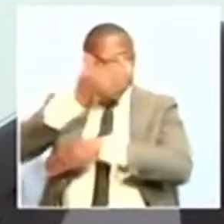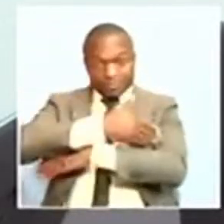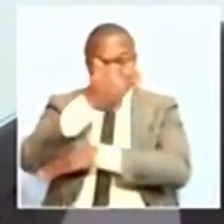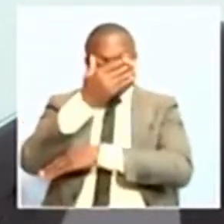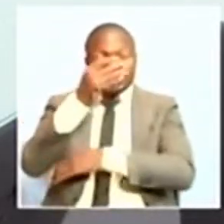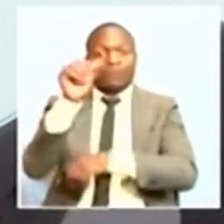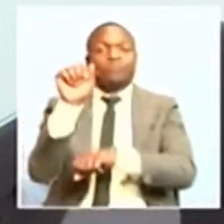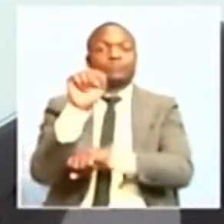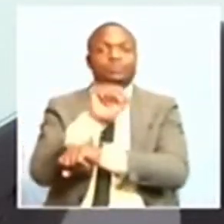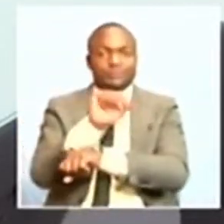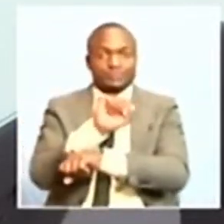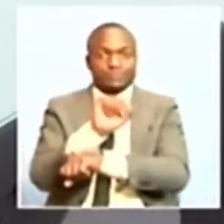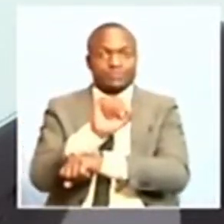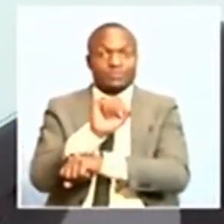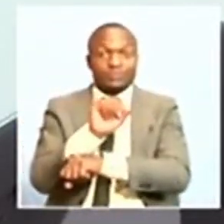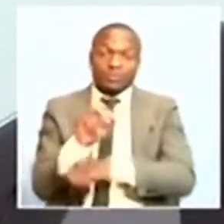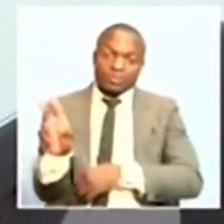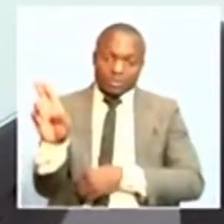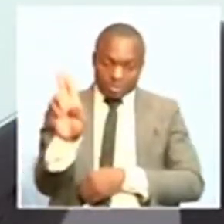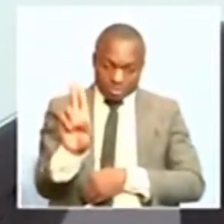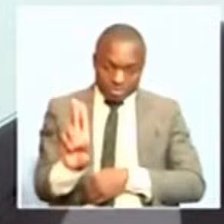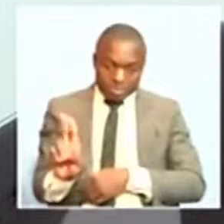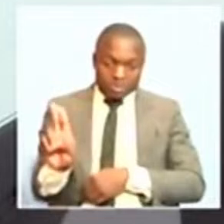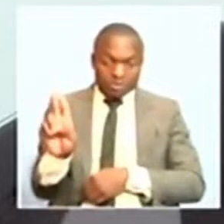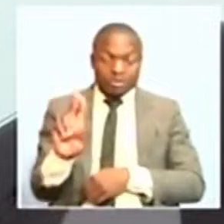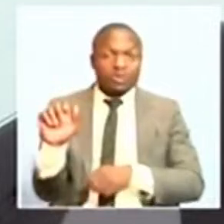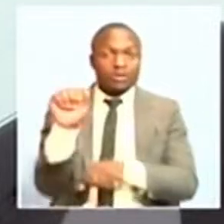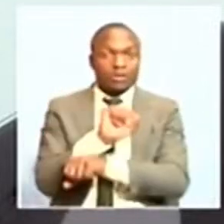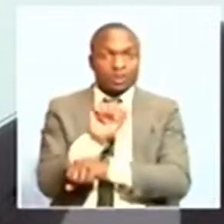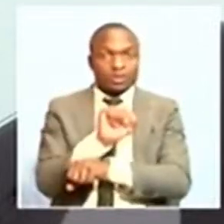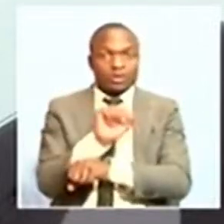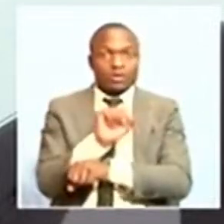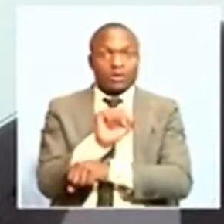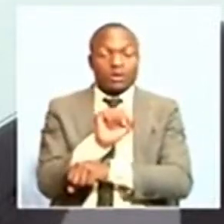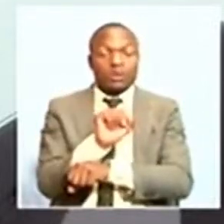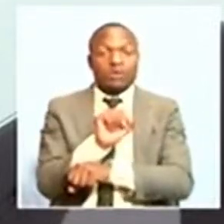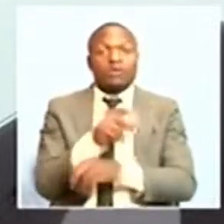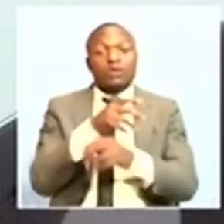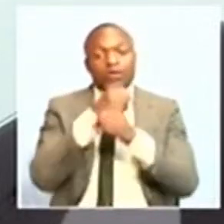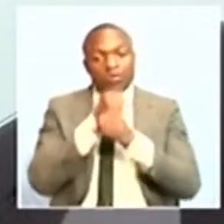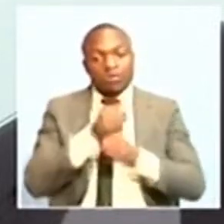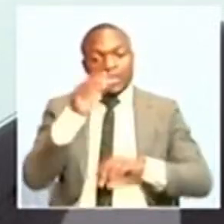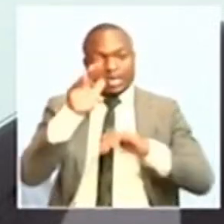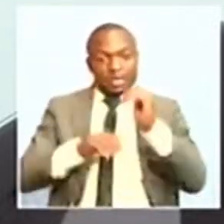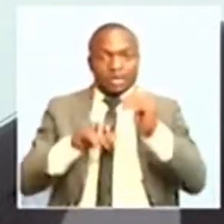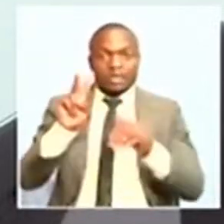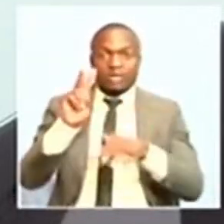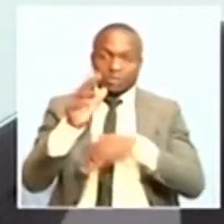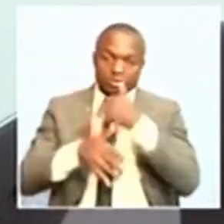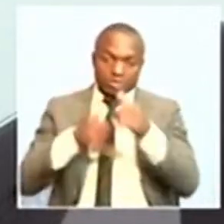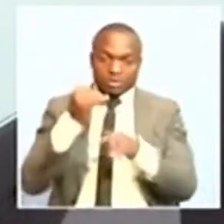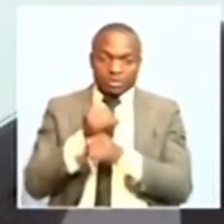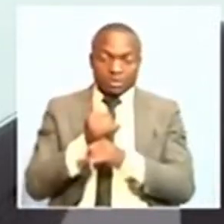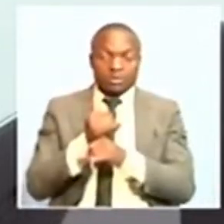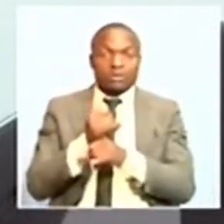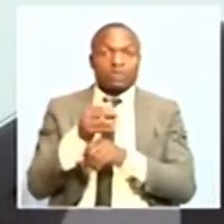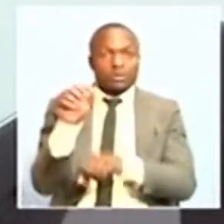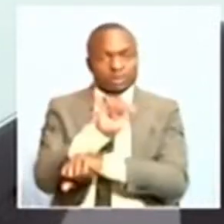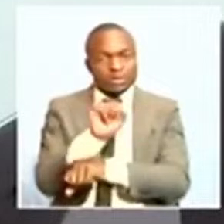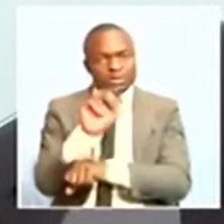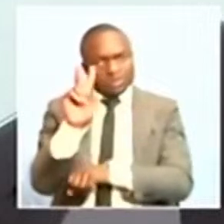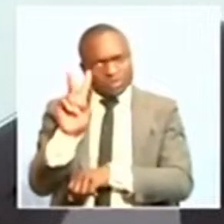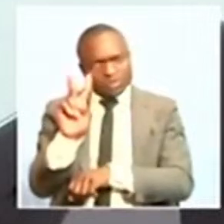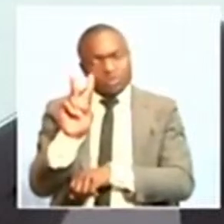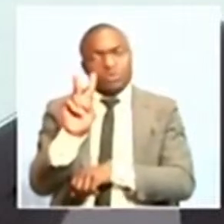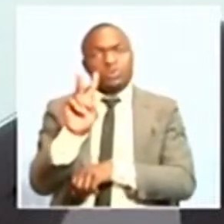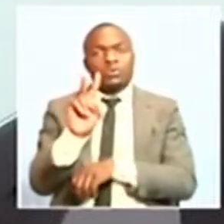vehicles will be applicable to motor vehicles that are older than 2 years. This is in the category of vehicles that are between 2 years